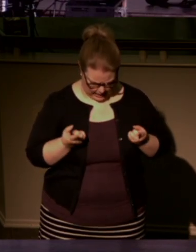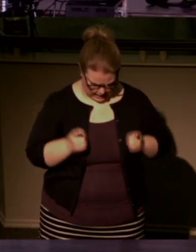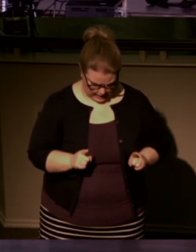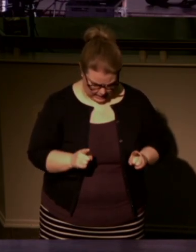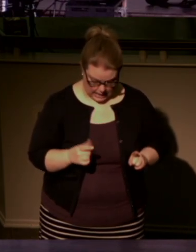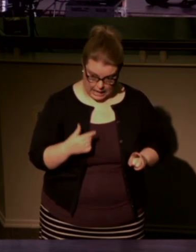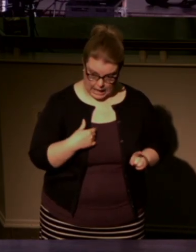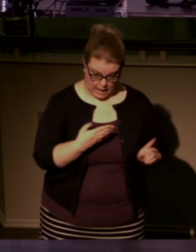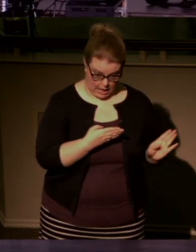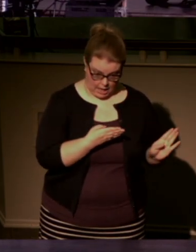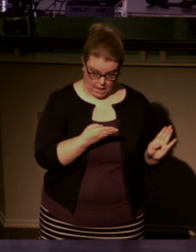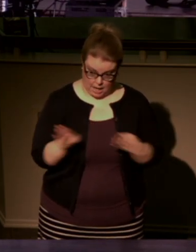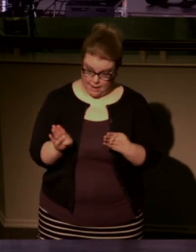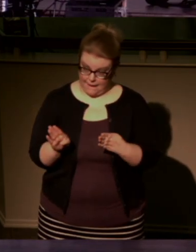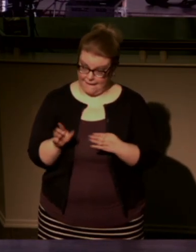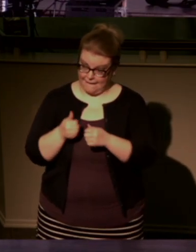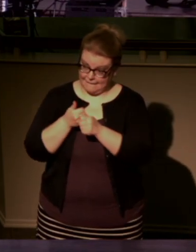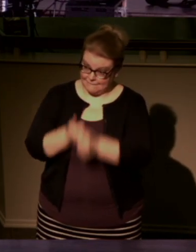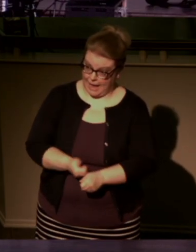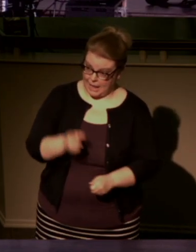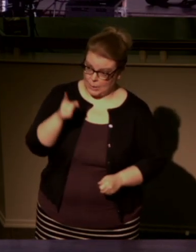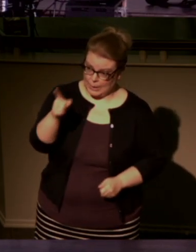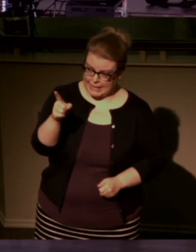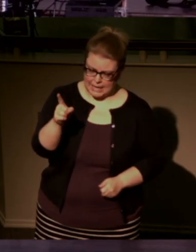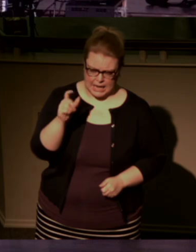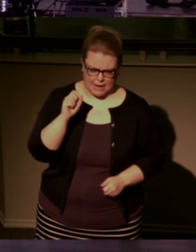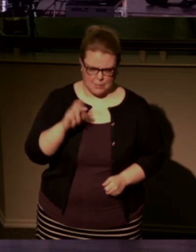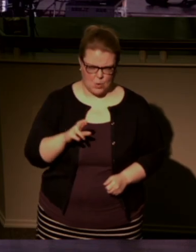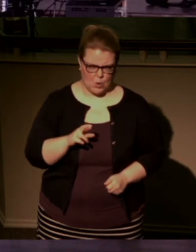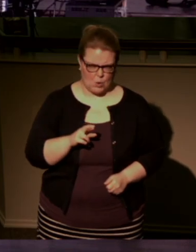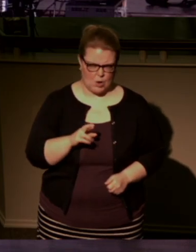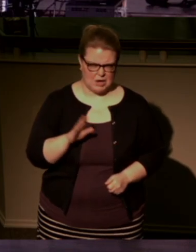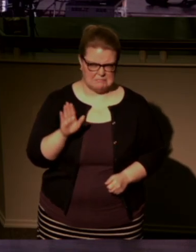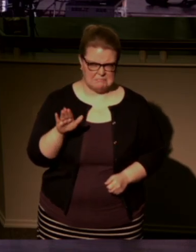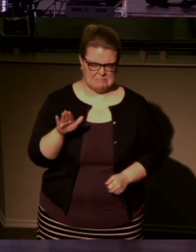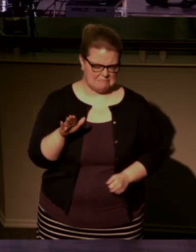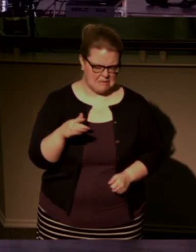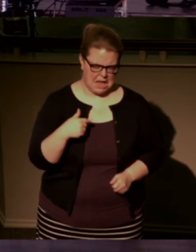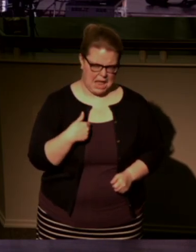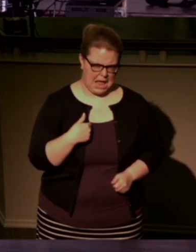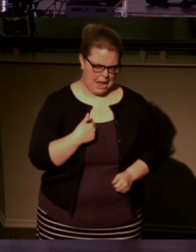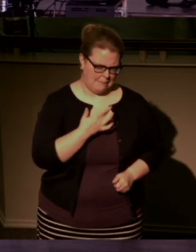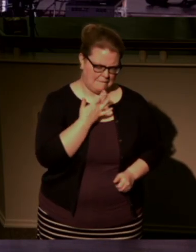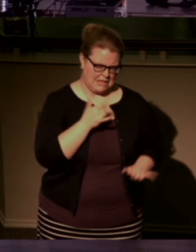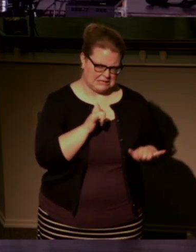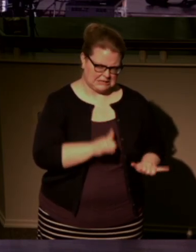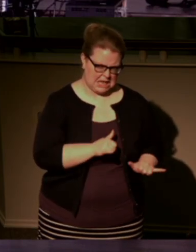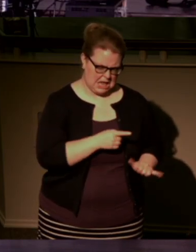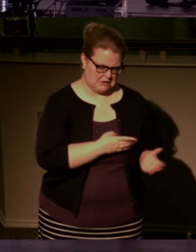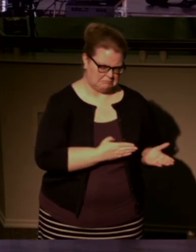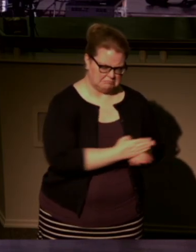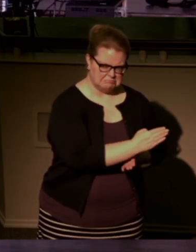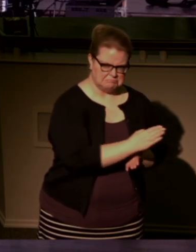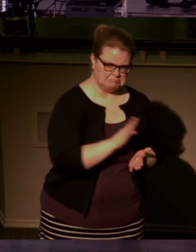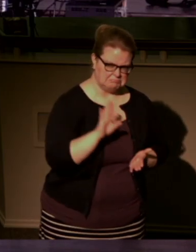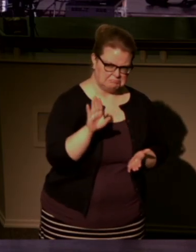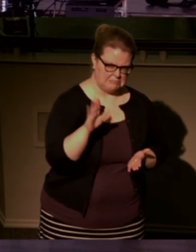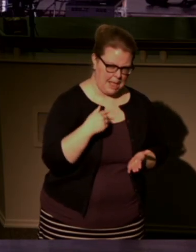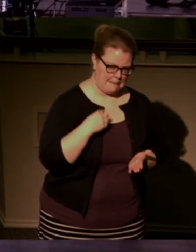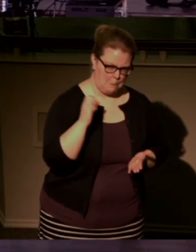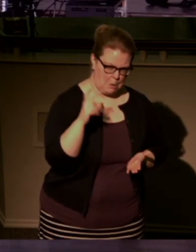and follow Him, or whether you say, I think I got this in hand.